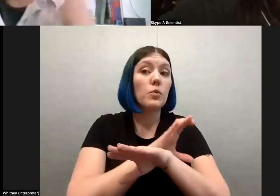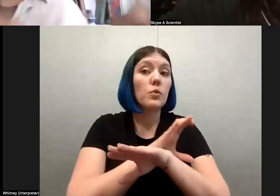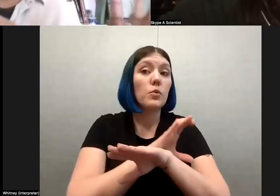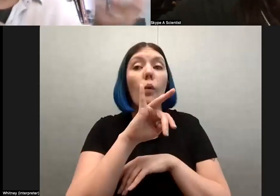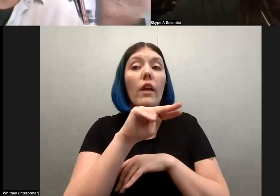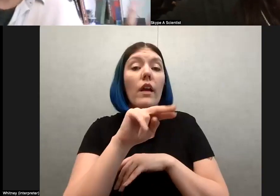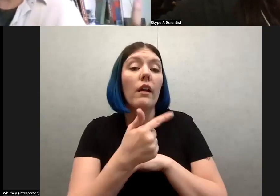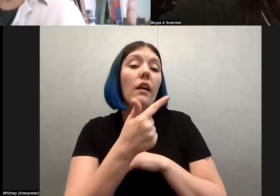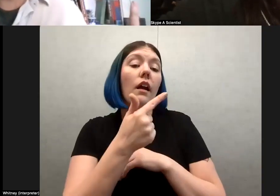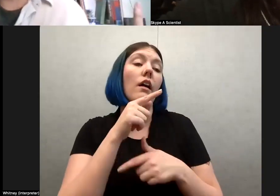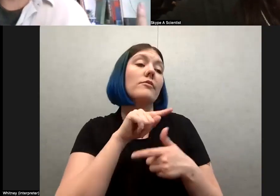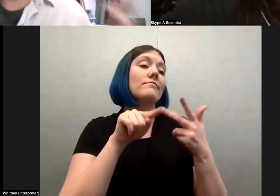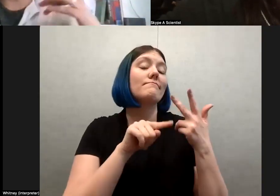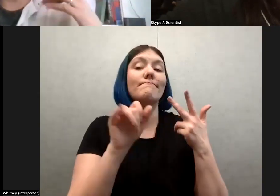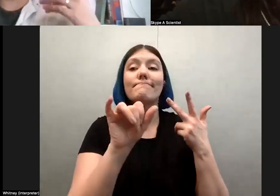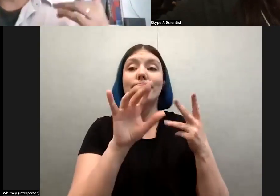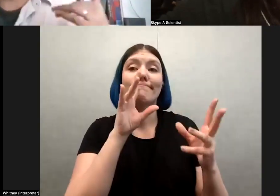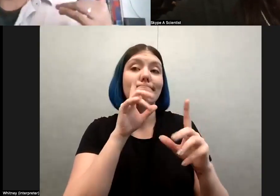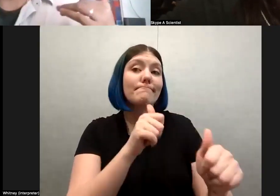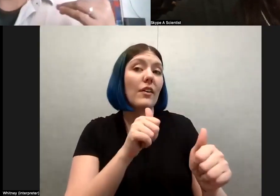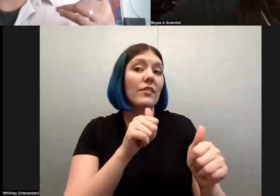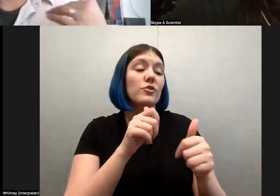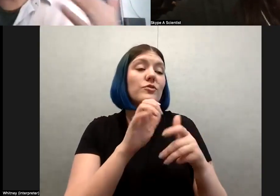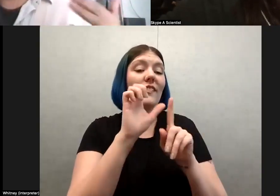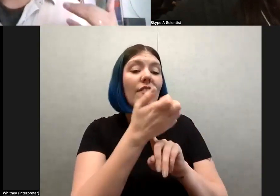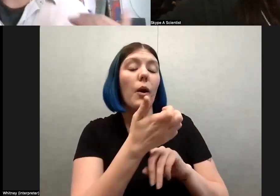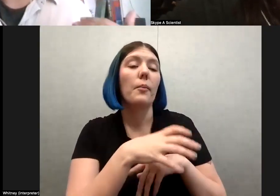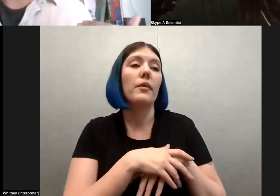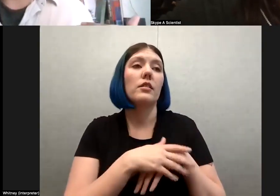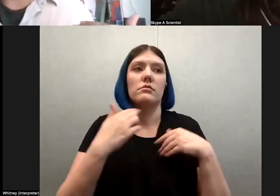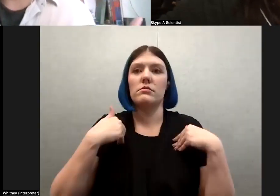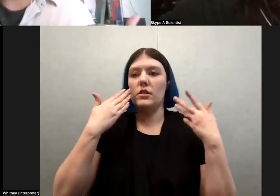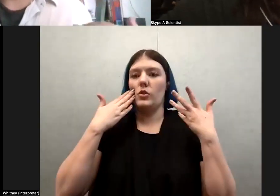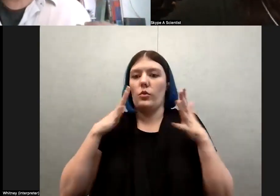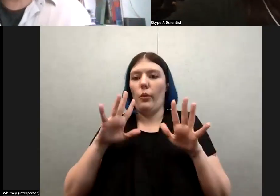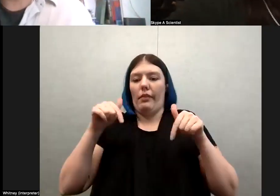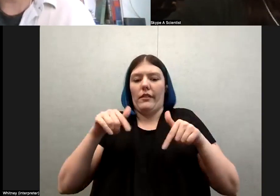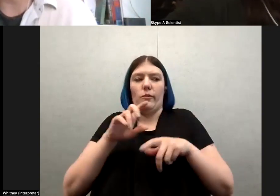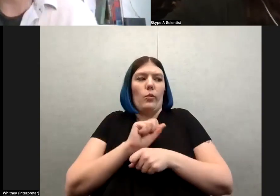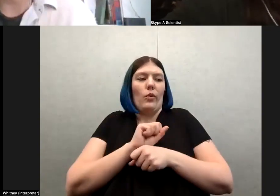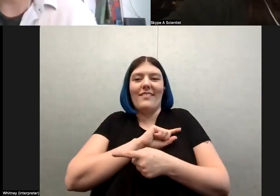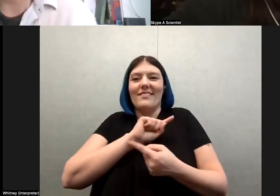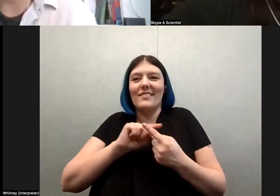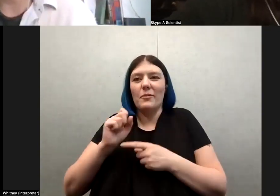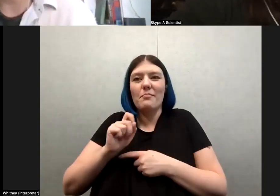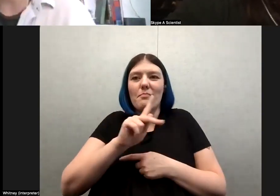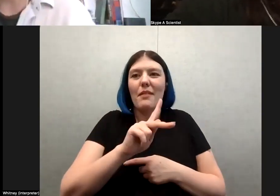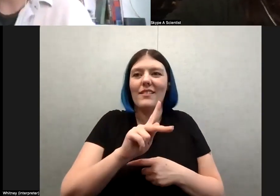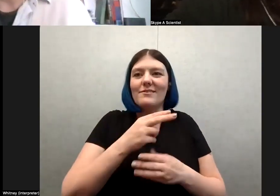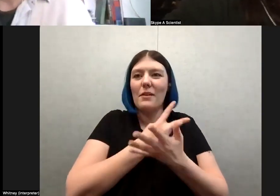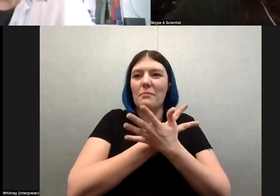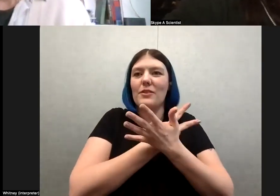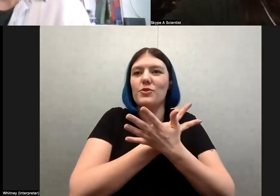also interested in the environment, it's, I didn't know about this line of work until I went back to school and got my master's degree,